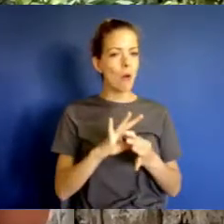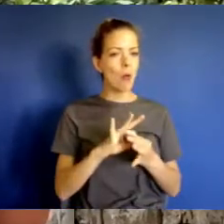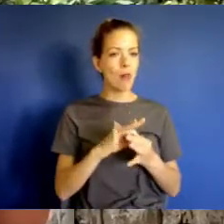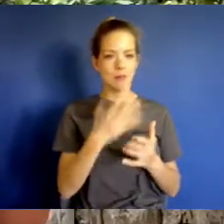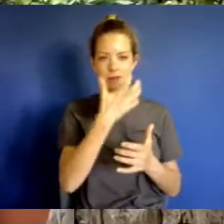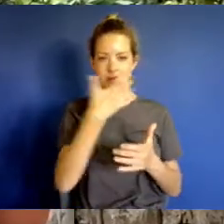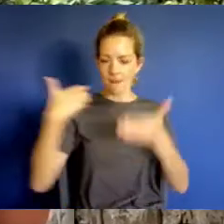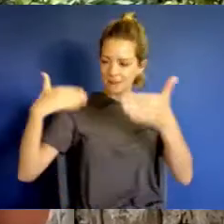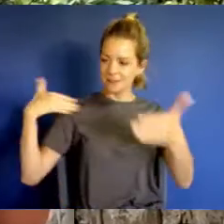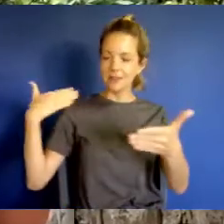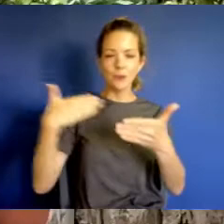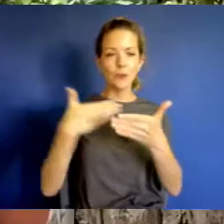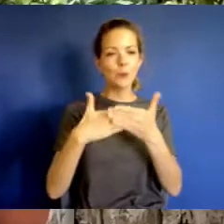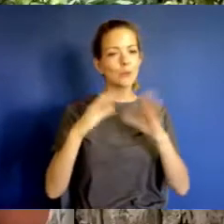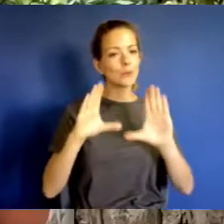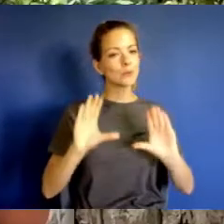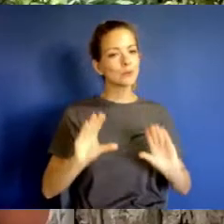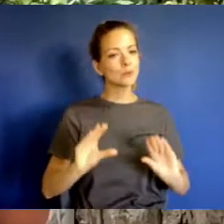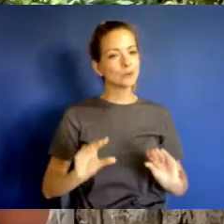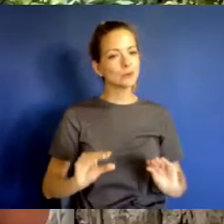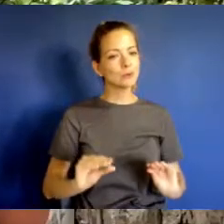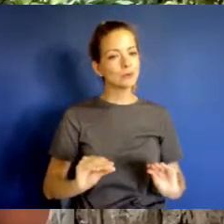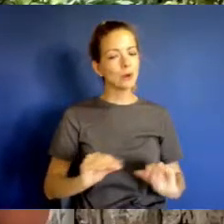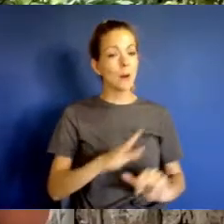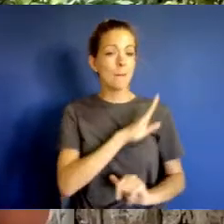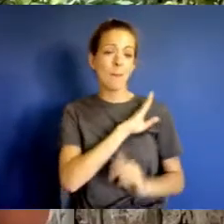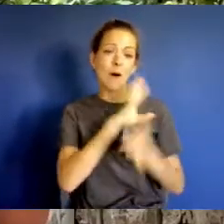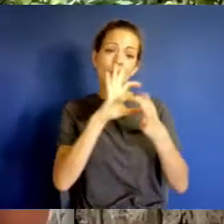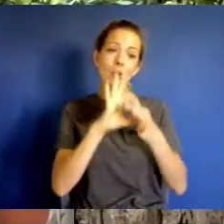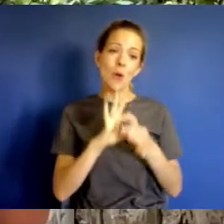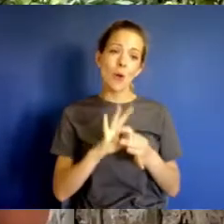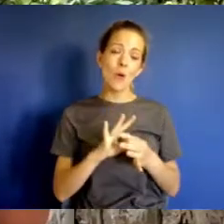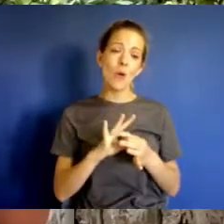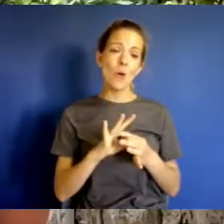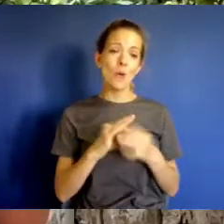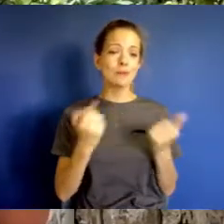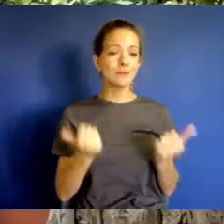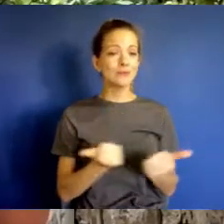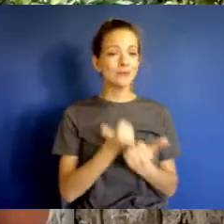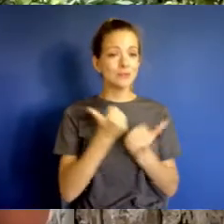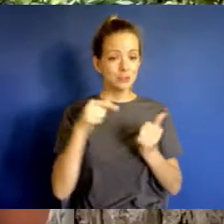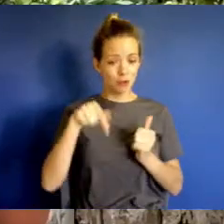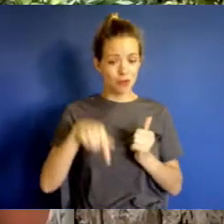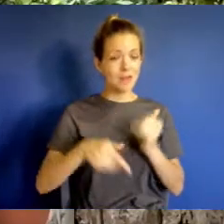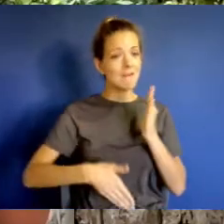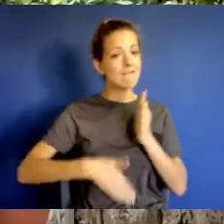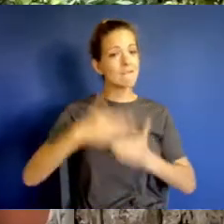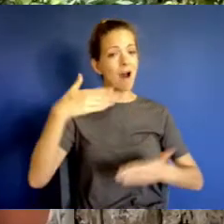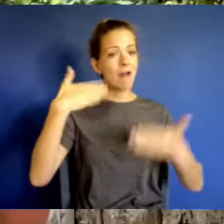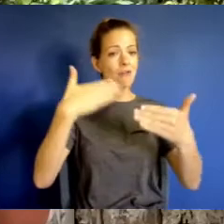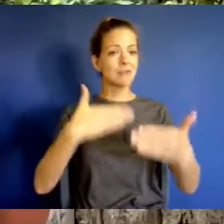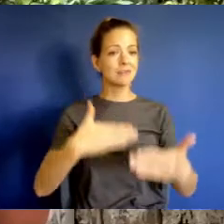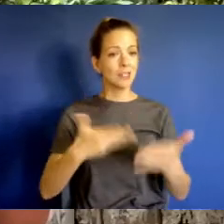Of course, the park yoga season is drawing to a close. Here we are in the final session.